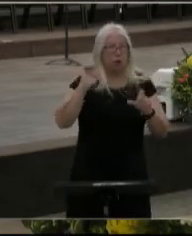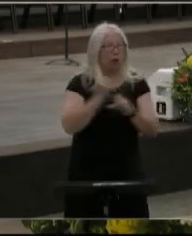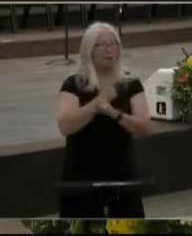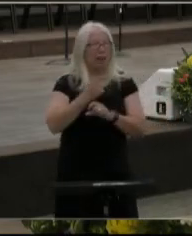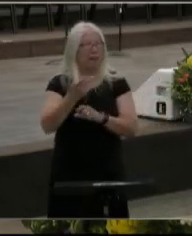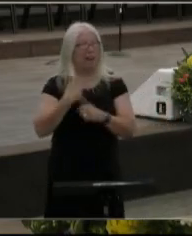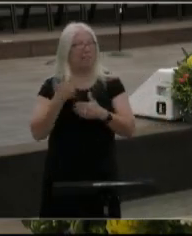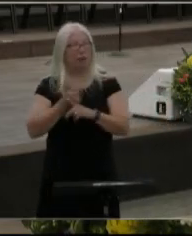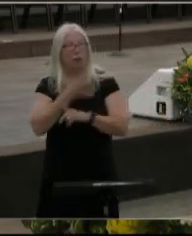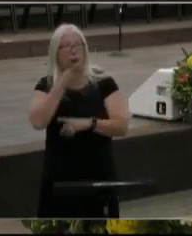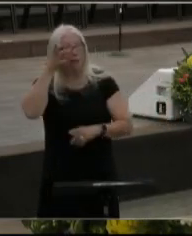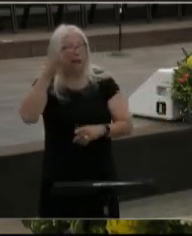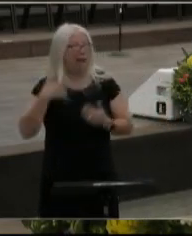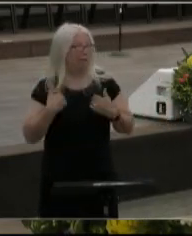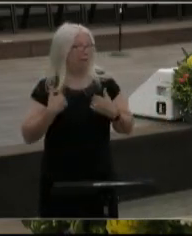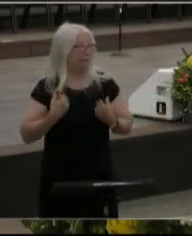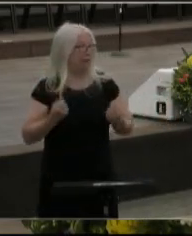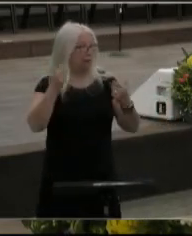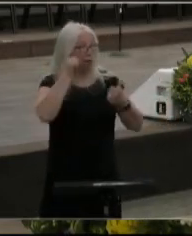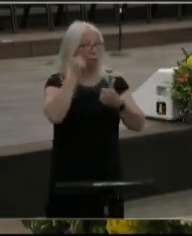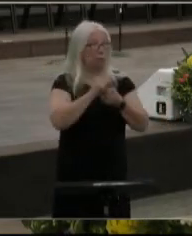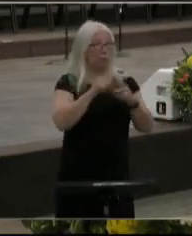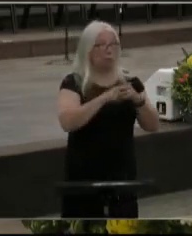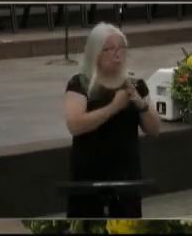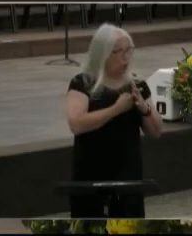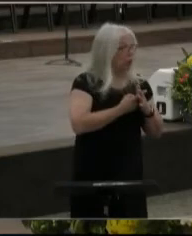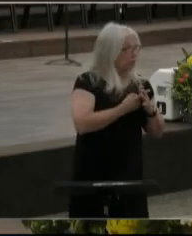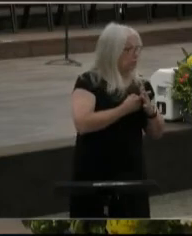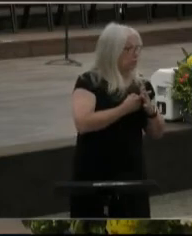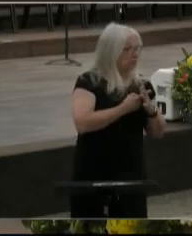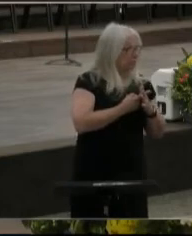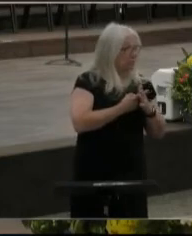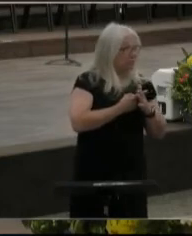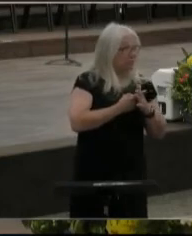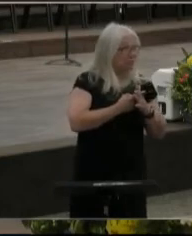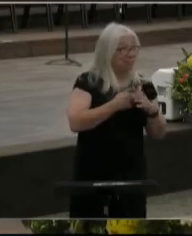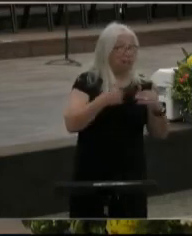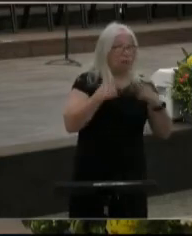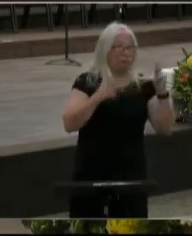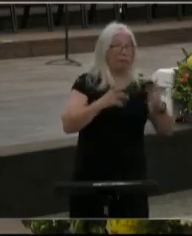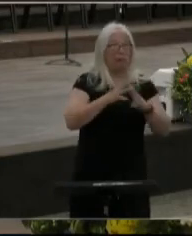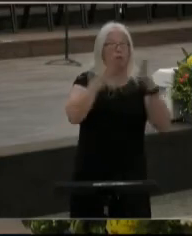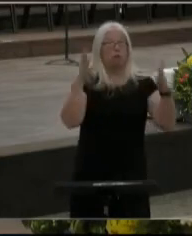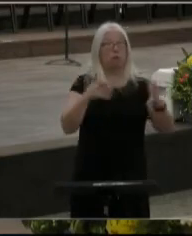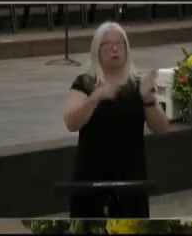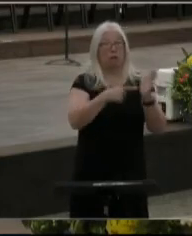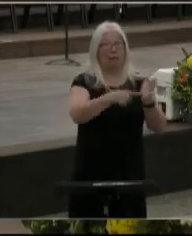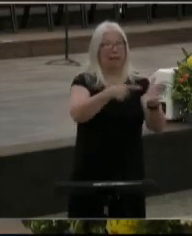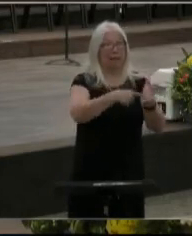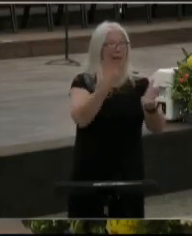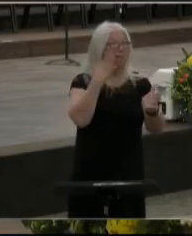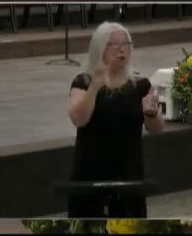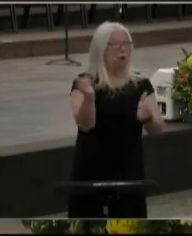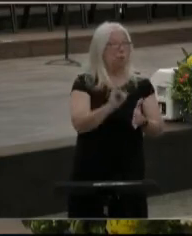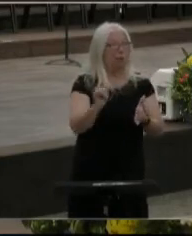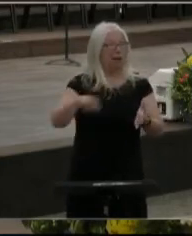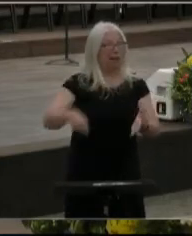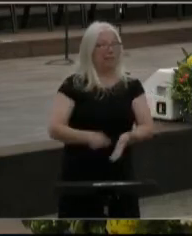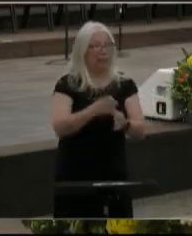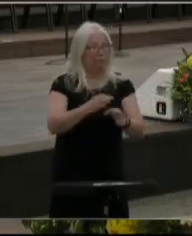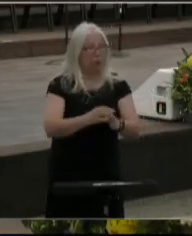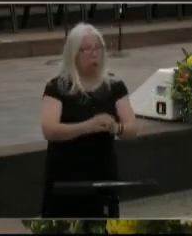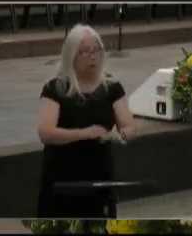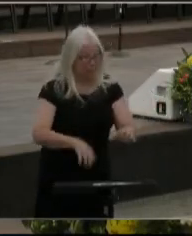your mom and daddy have. How many of y'all remember when you started out? See, the young people, they got so much debt, they don't know what it's like to dig for coins